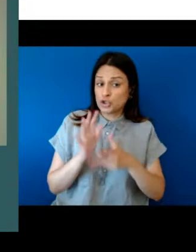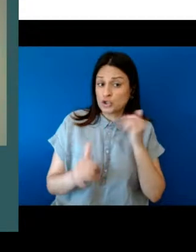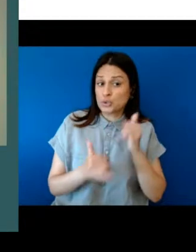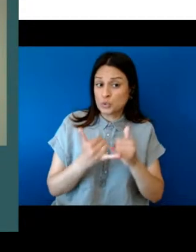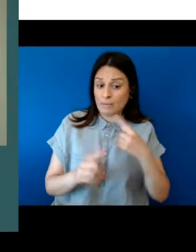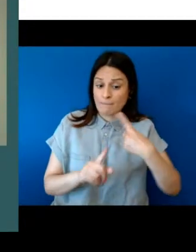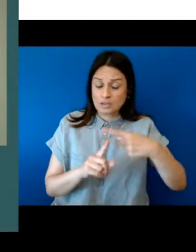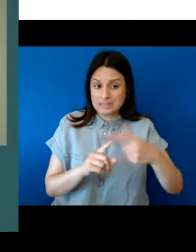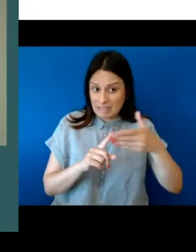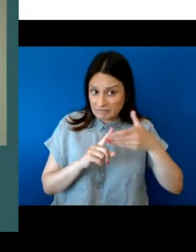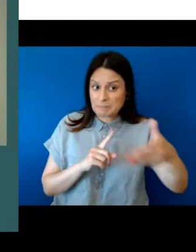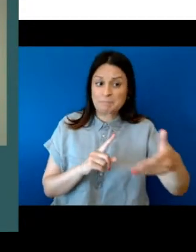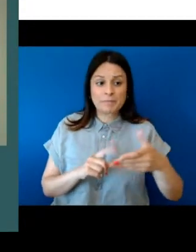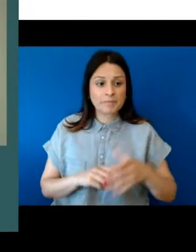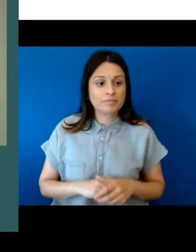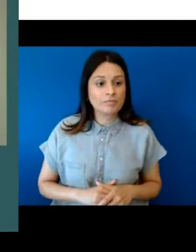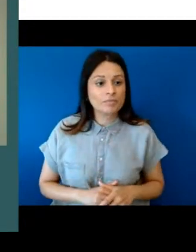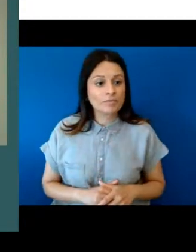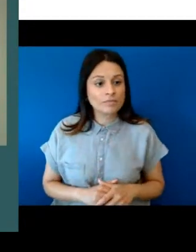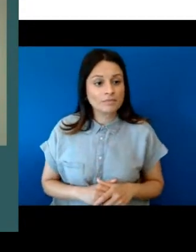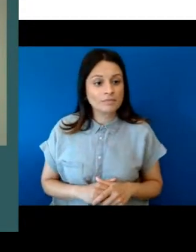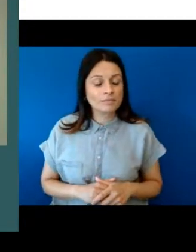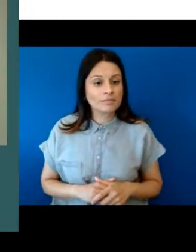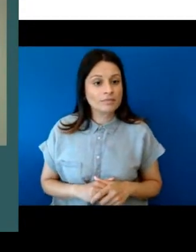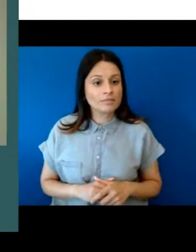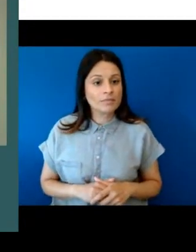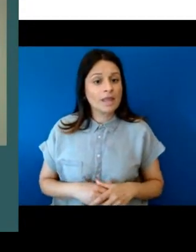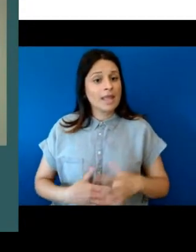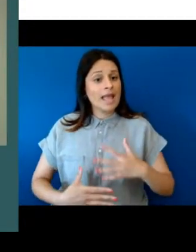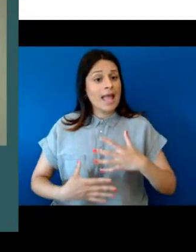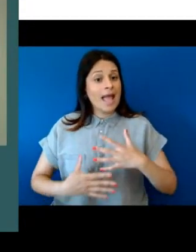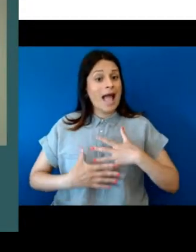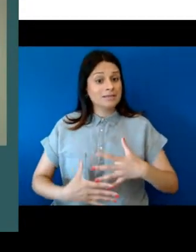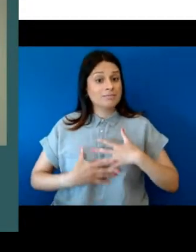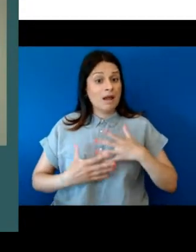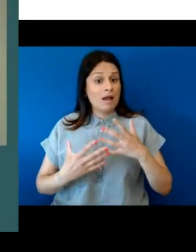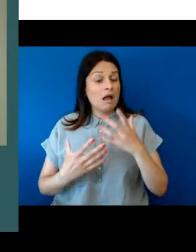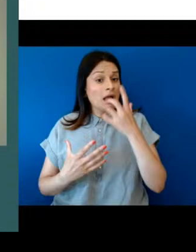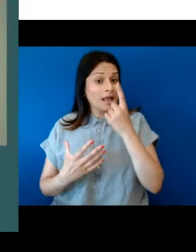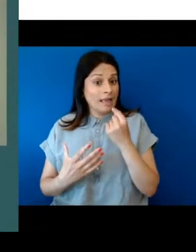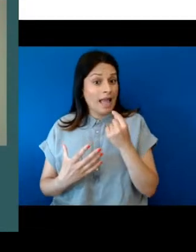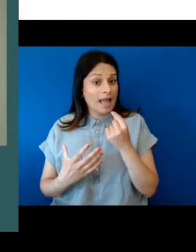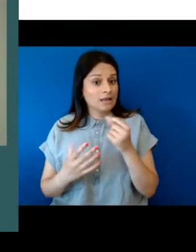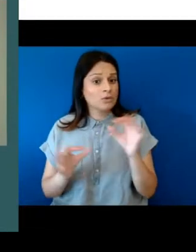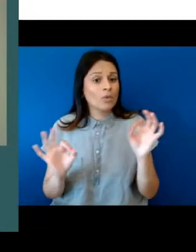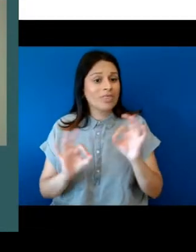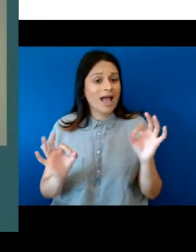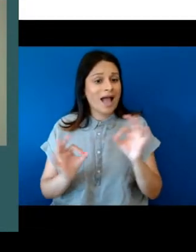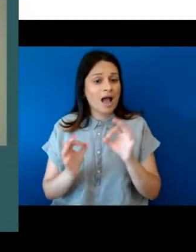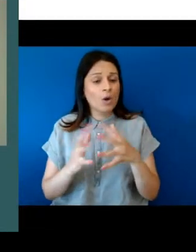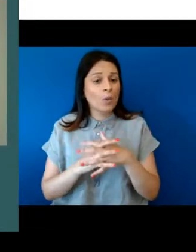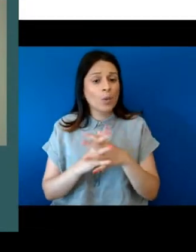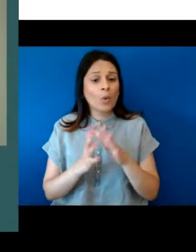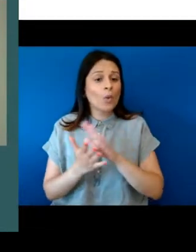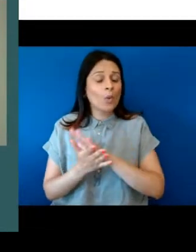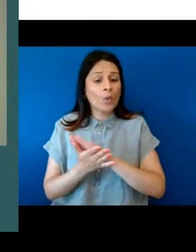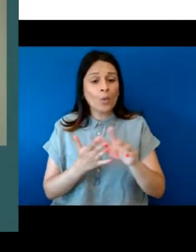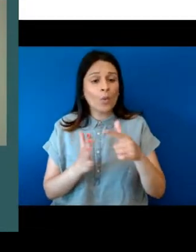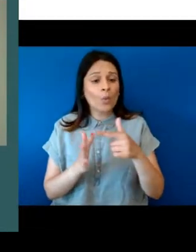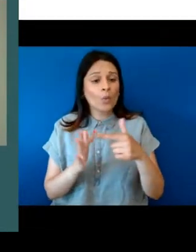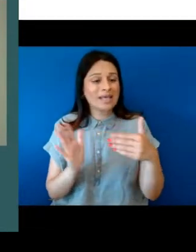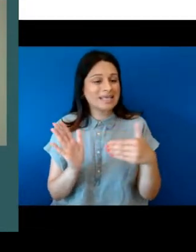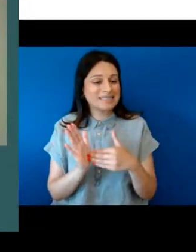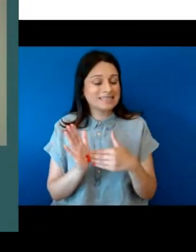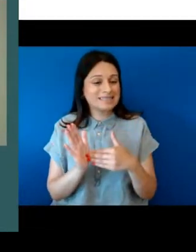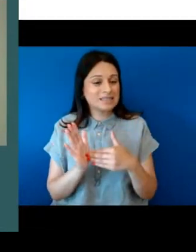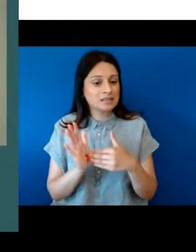And there's another question here. Can asthma present without wheeze? So yes, it can. So wheeze is a symptom, and